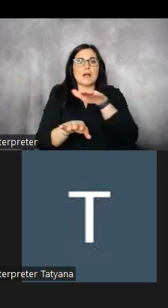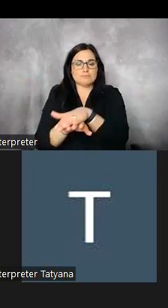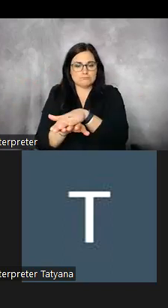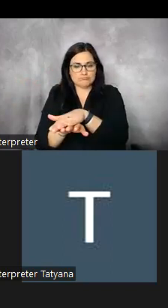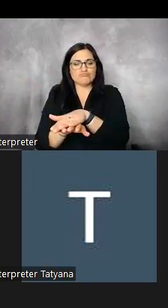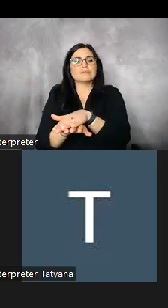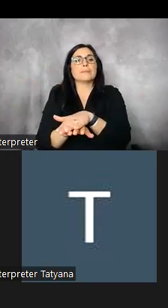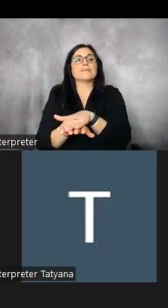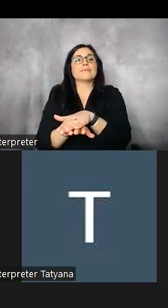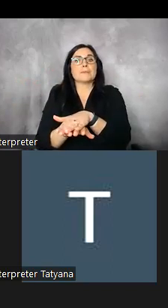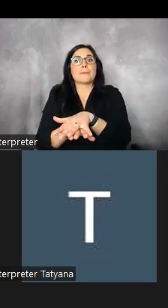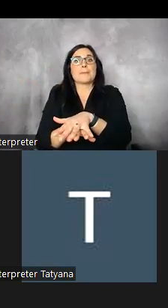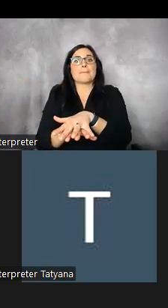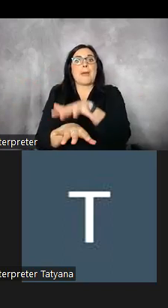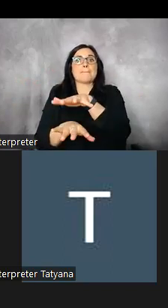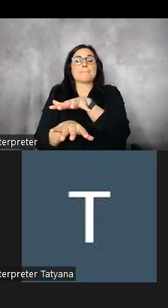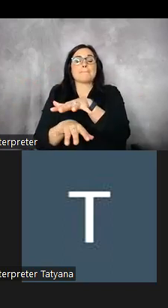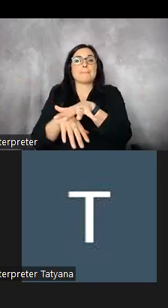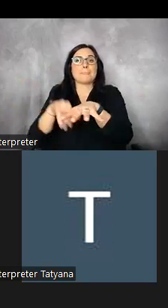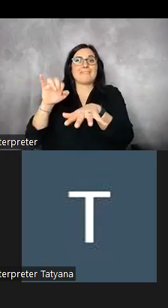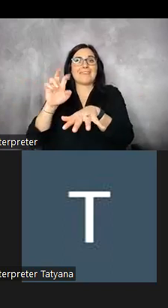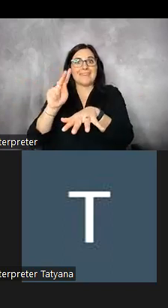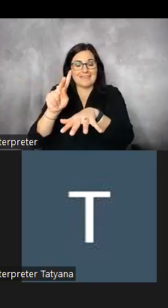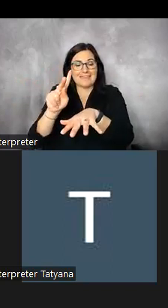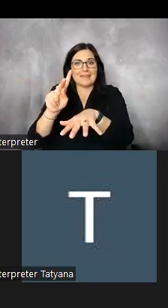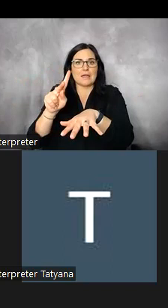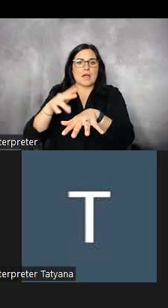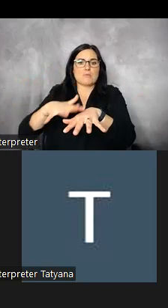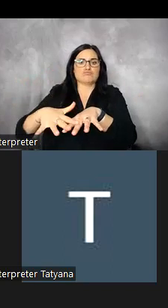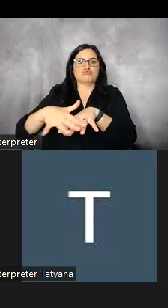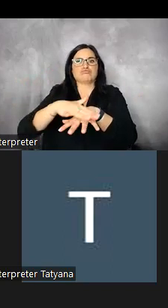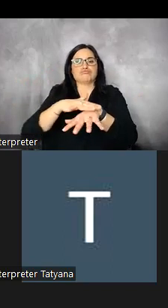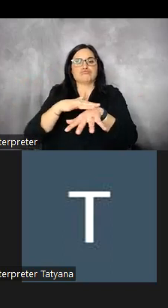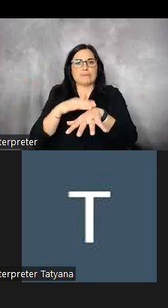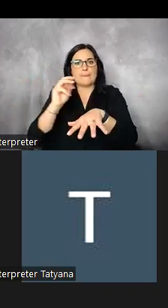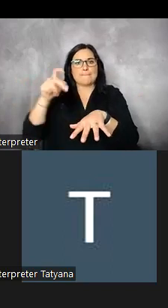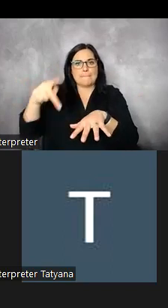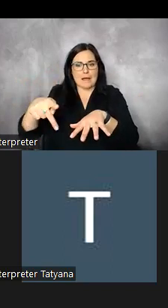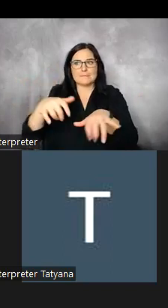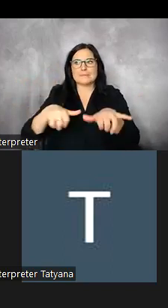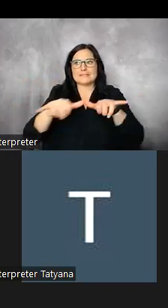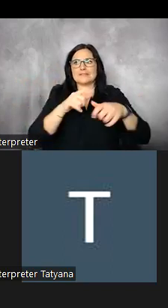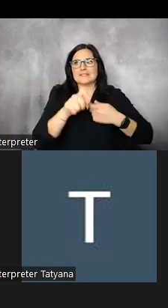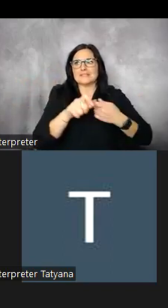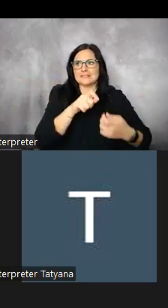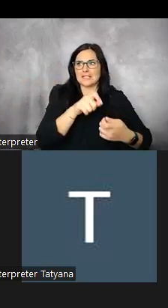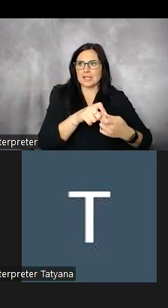that raises up the ink and gives you a tactile map. We have very specific standards by which we make all of our graphics so that